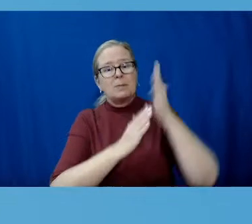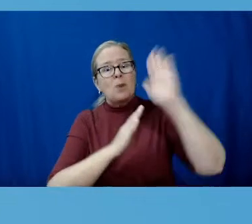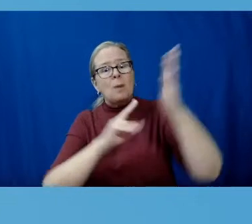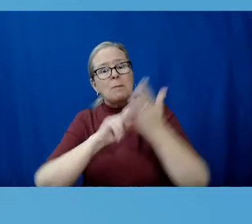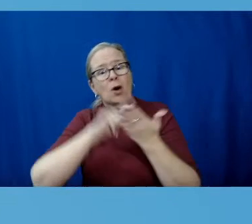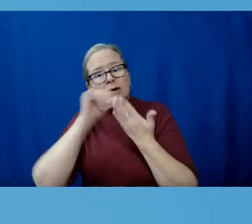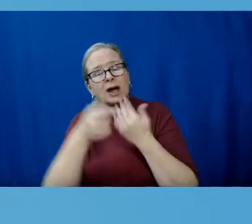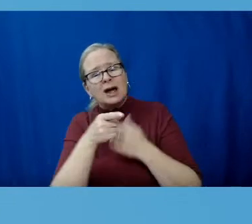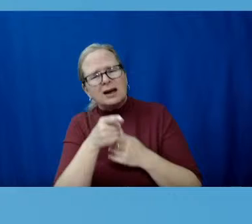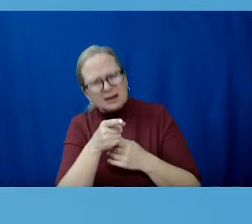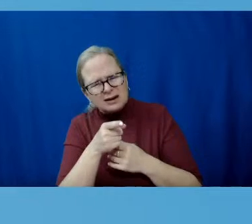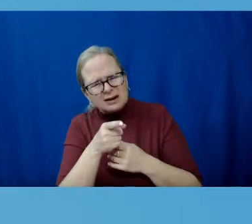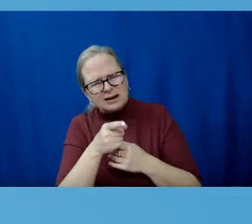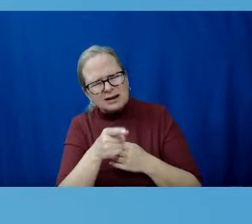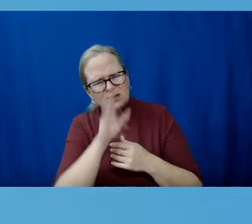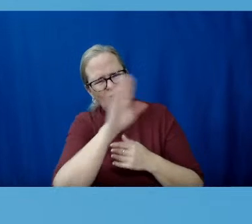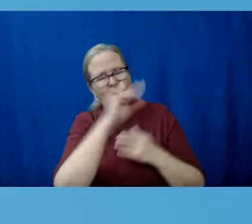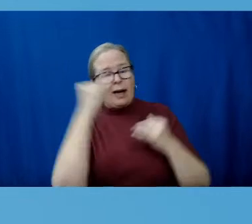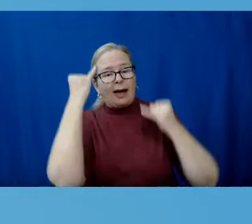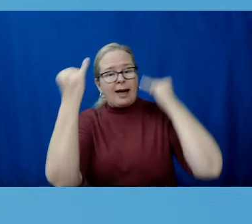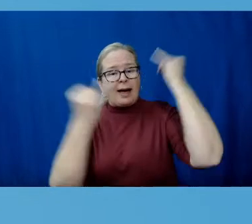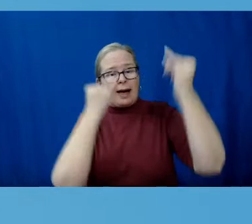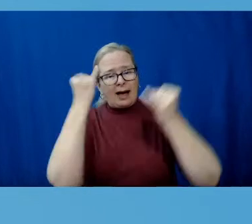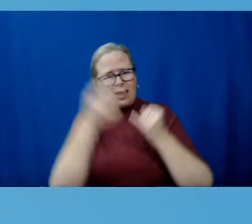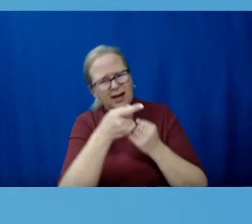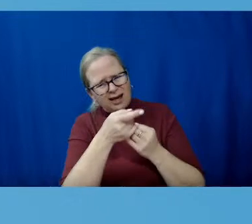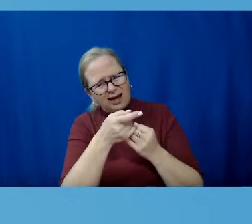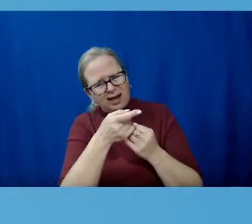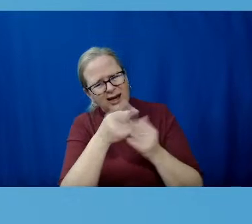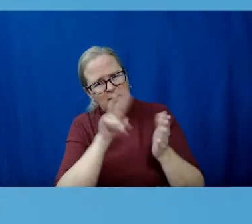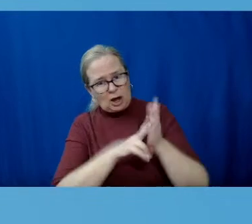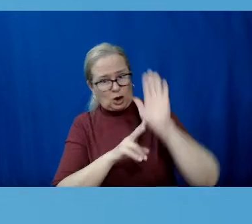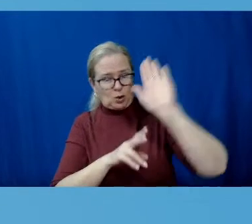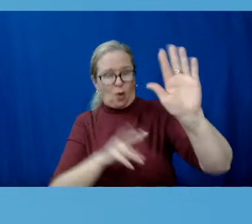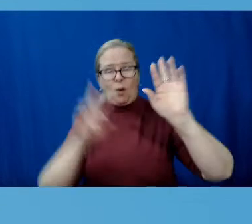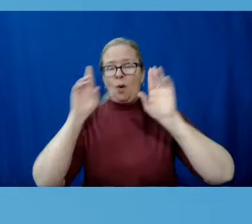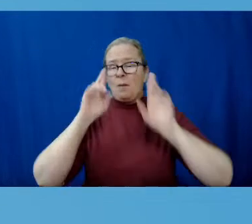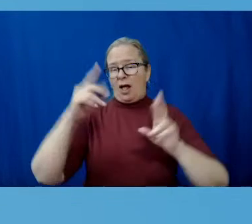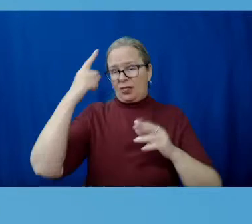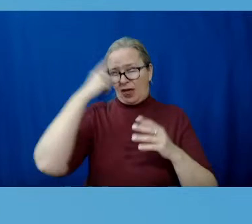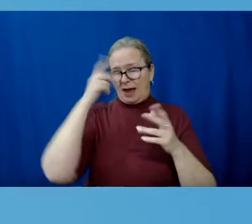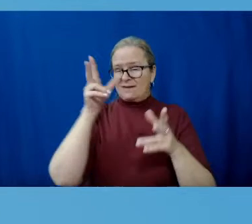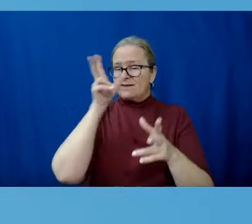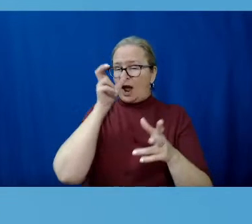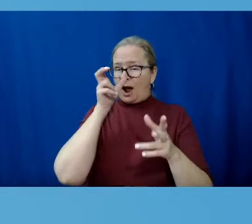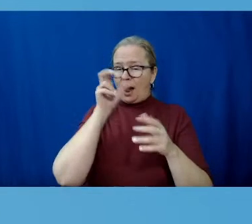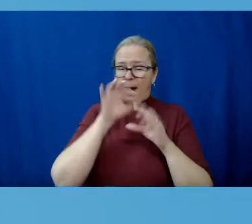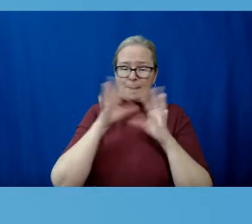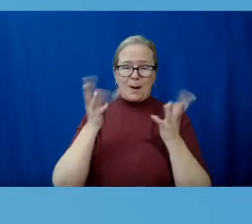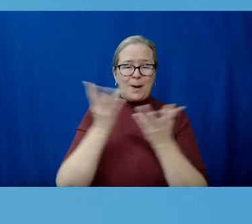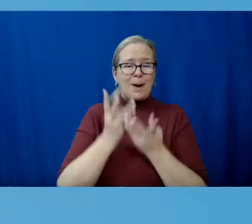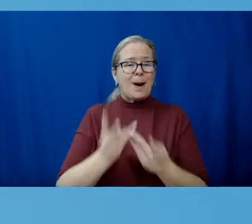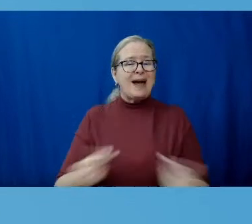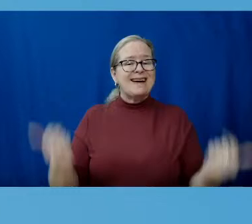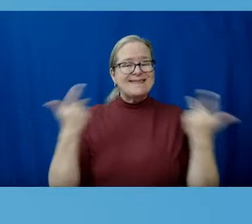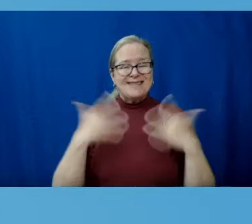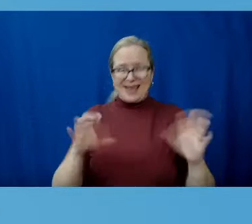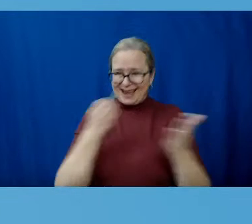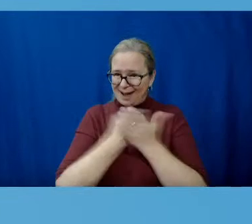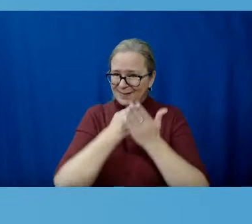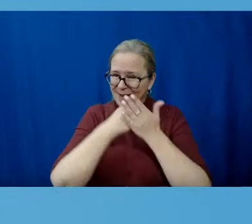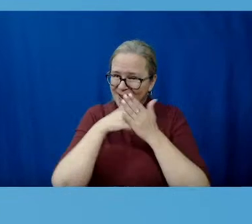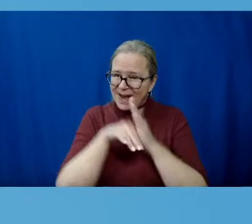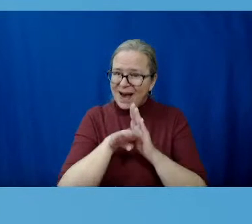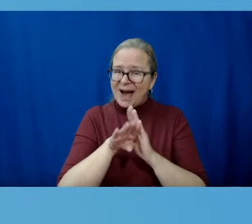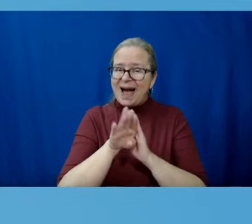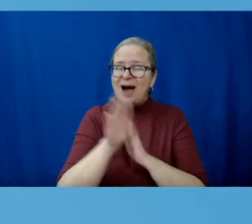economy is recovering, people have short memories, and will be focused on the economy, jobs, and maybe pipelines as opposed to the pandemic. The NDP